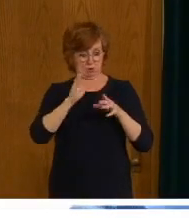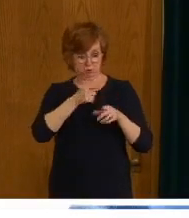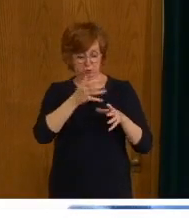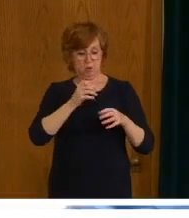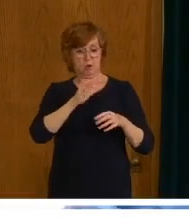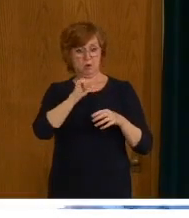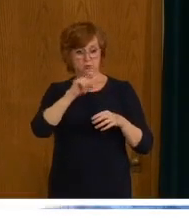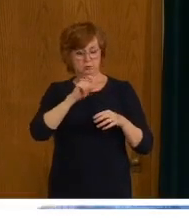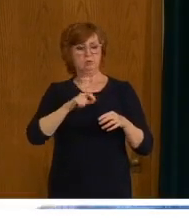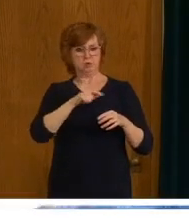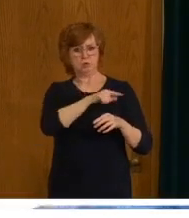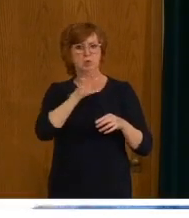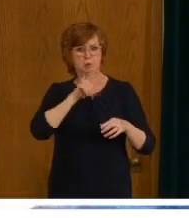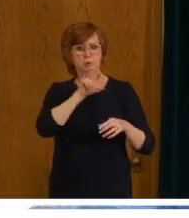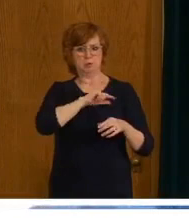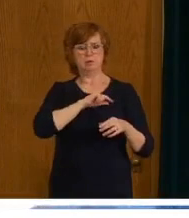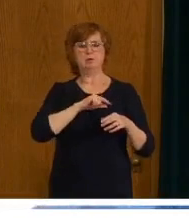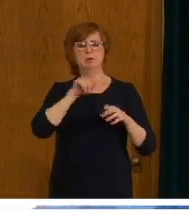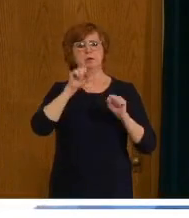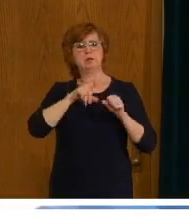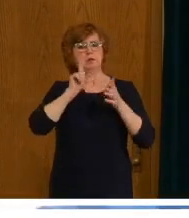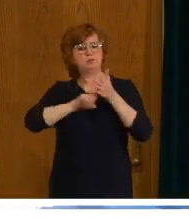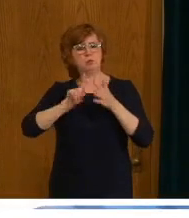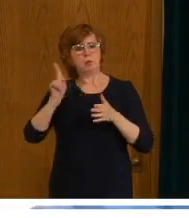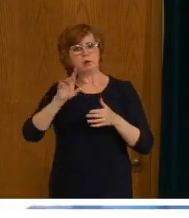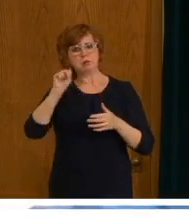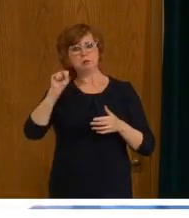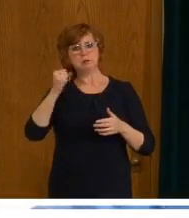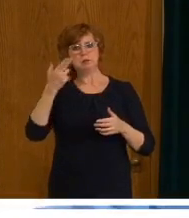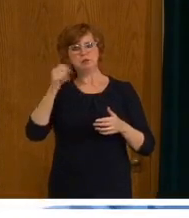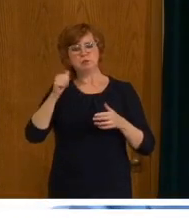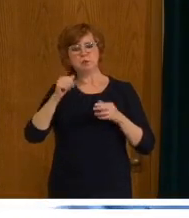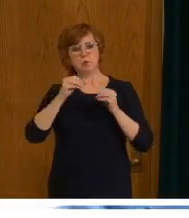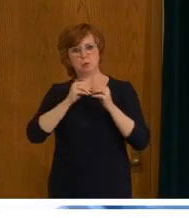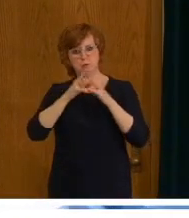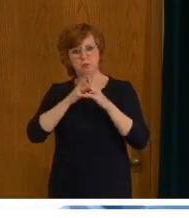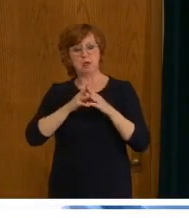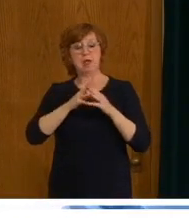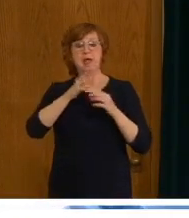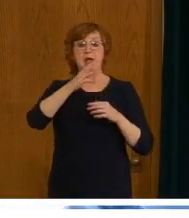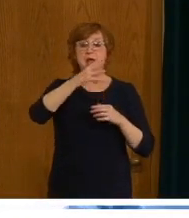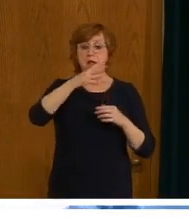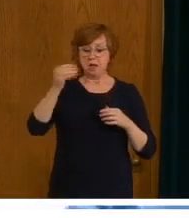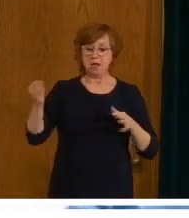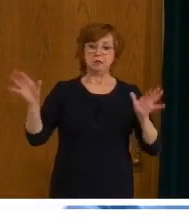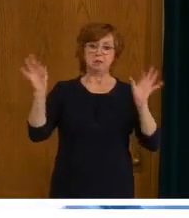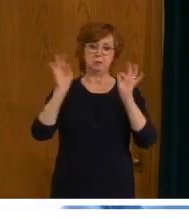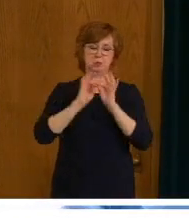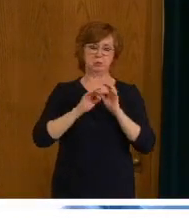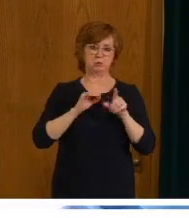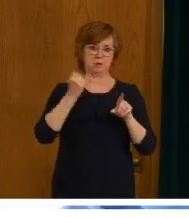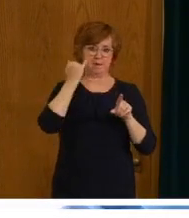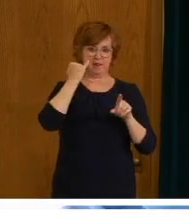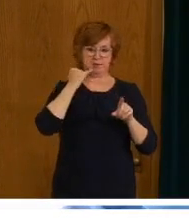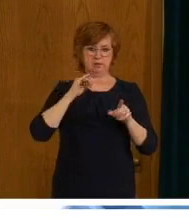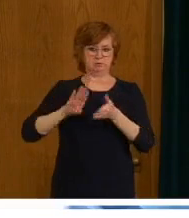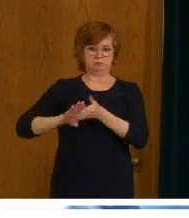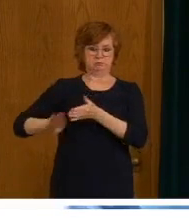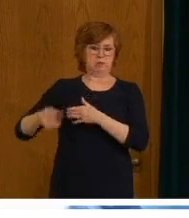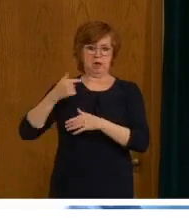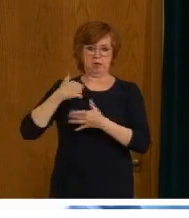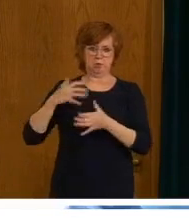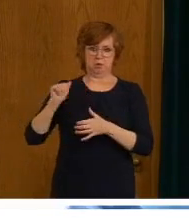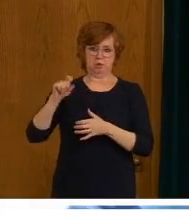that information will be available on the SHA website over the next few days. And then, of course, if people choose to receive another